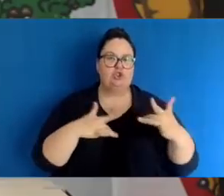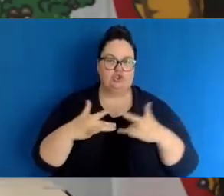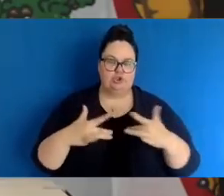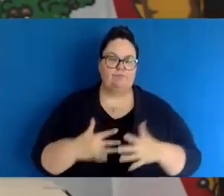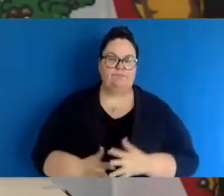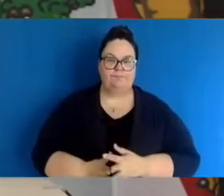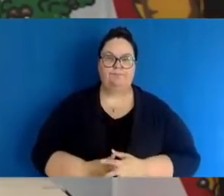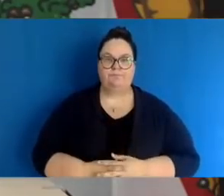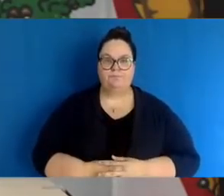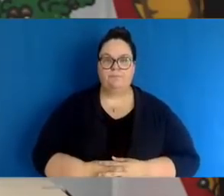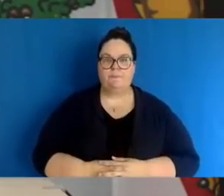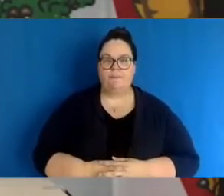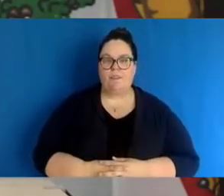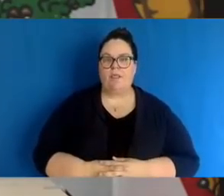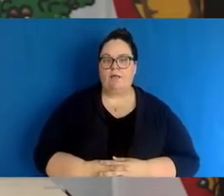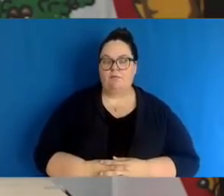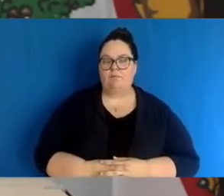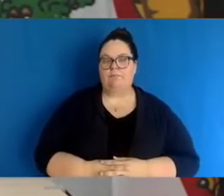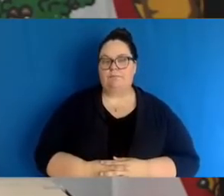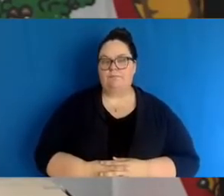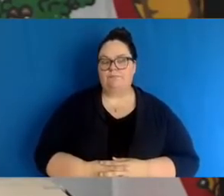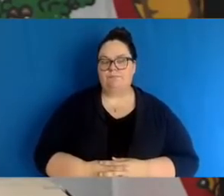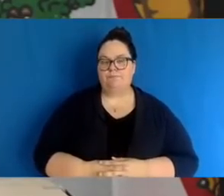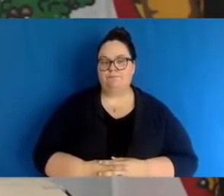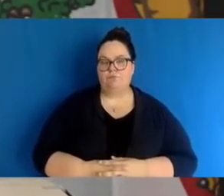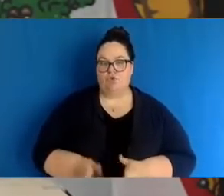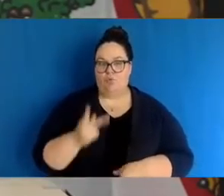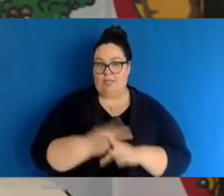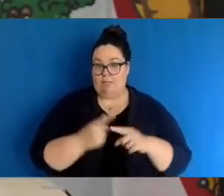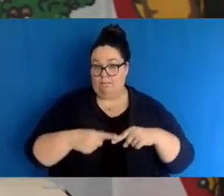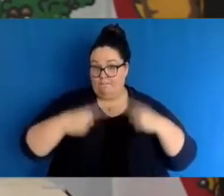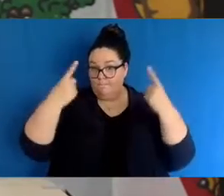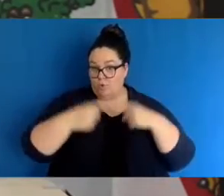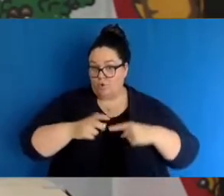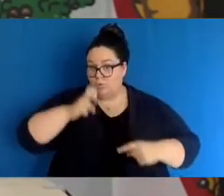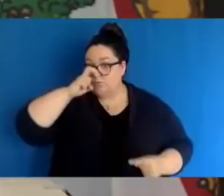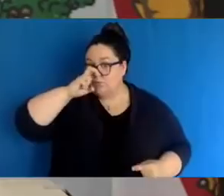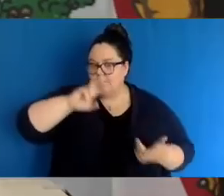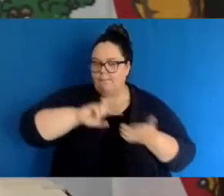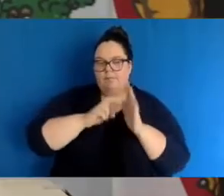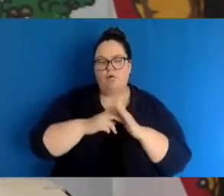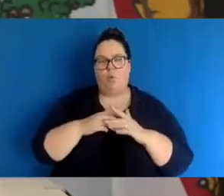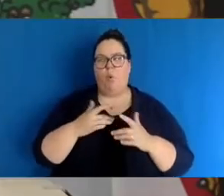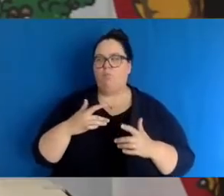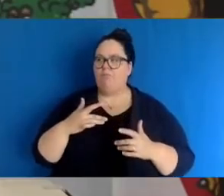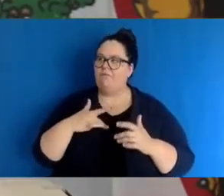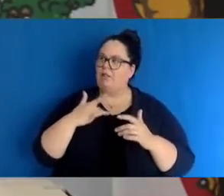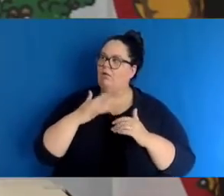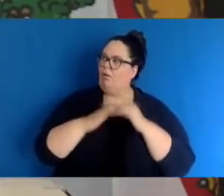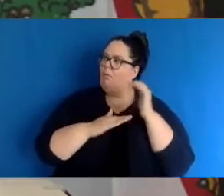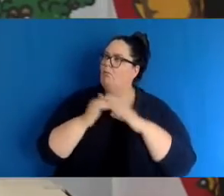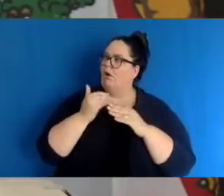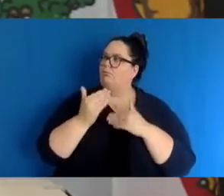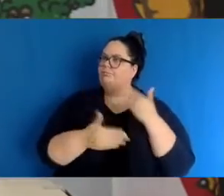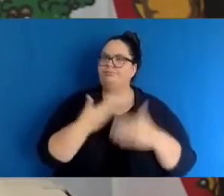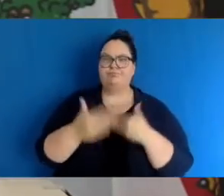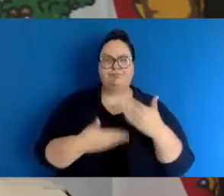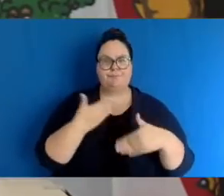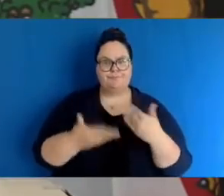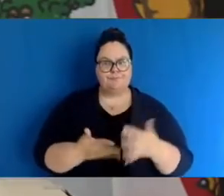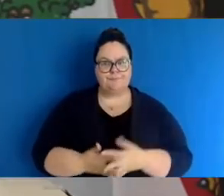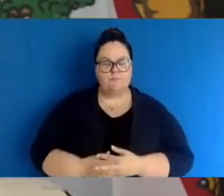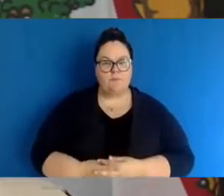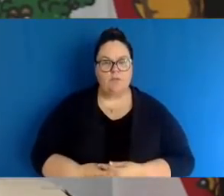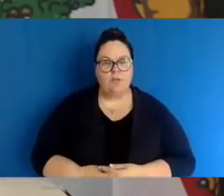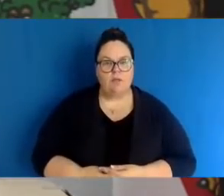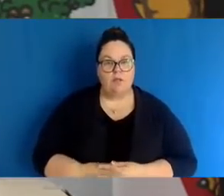able to maintain that level of containment at our borders, it gives us that comfort to move ahead in this regard. But if we've learned anything